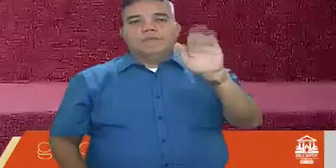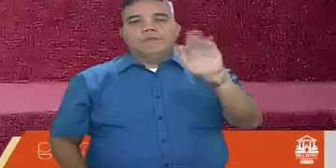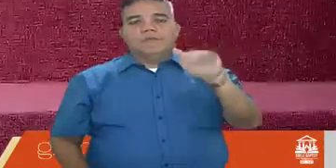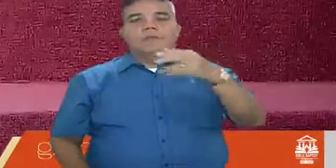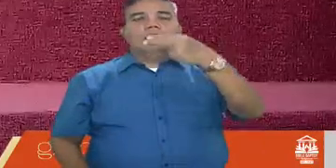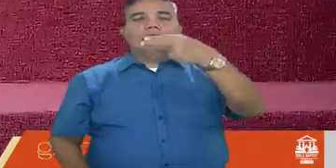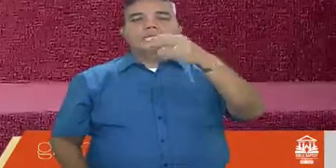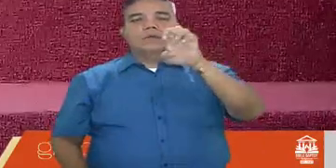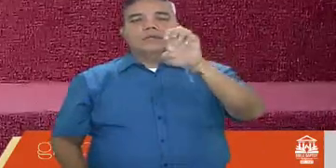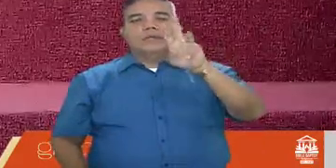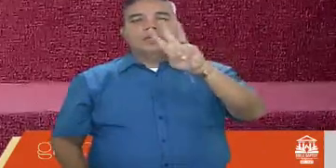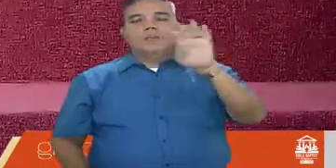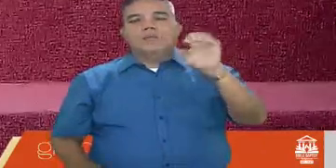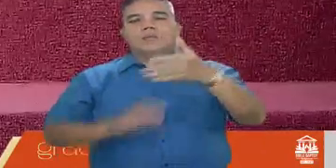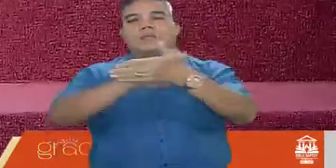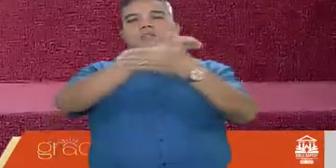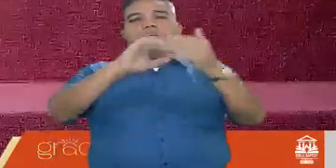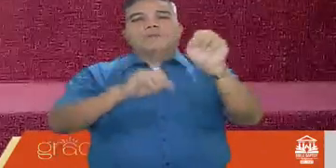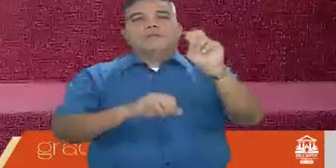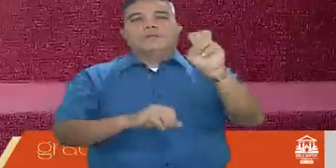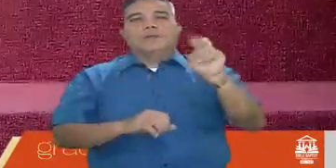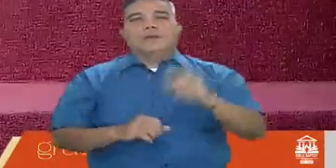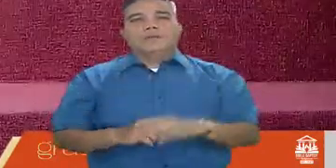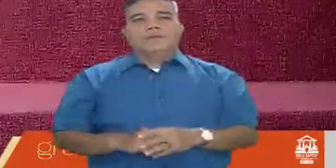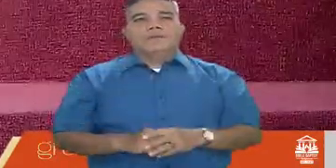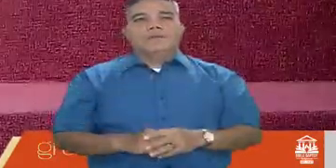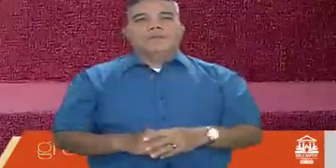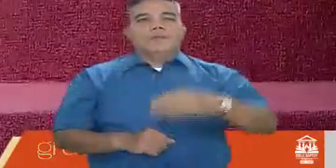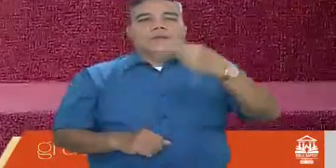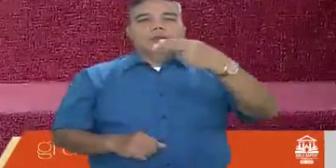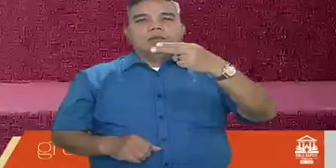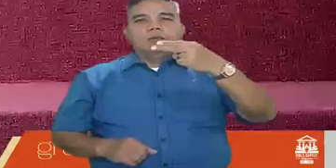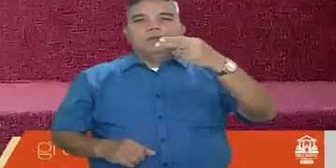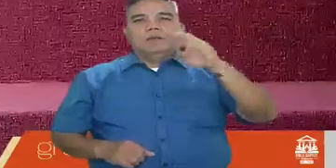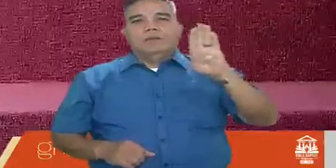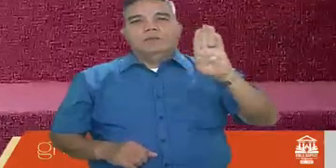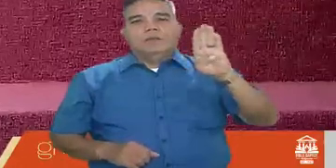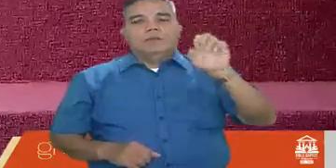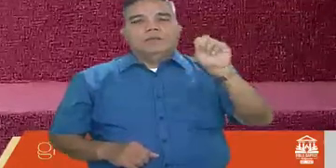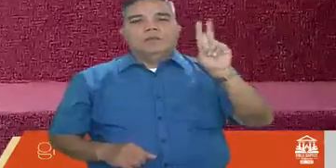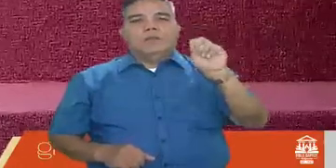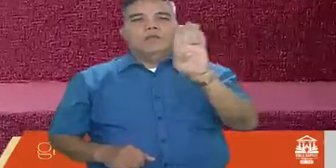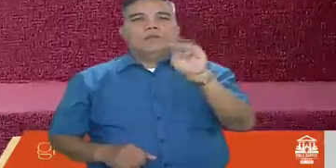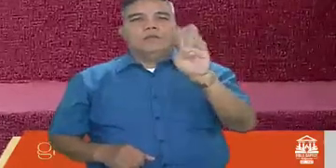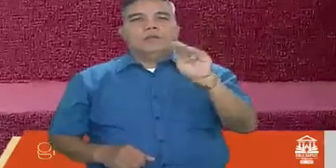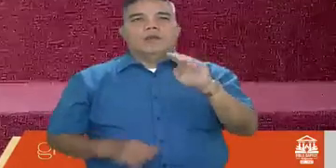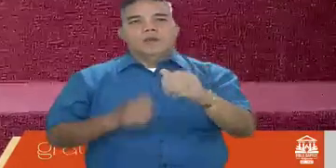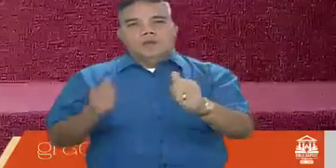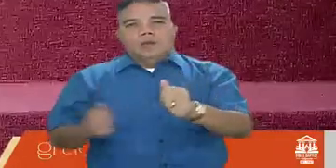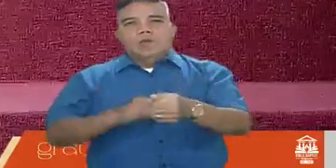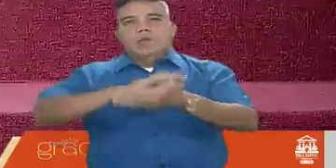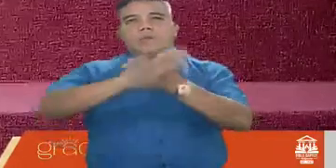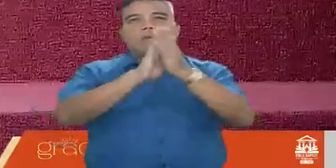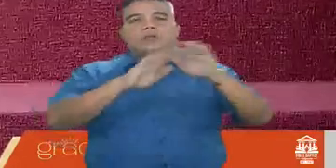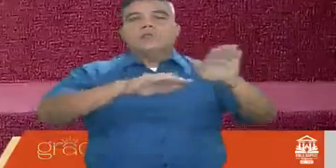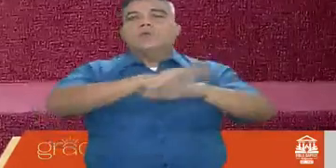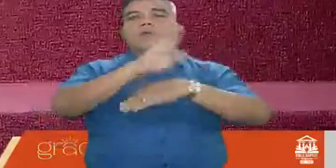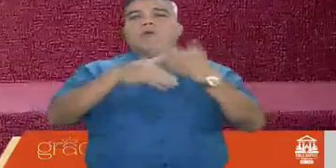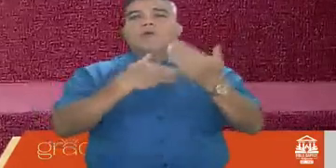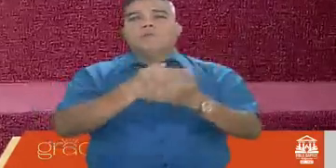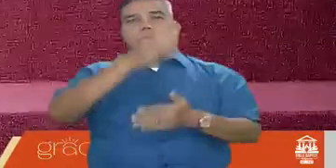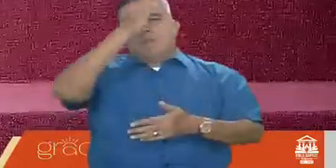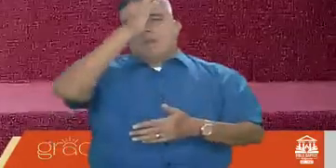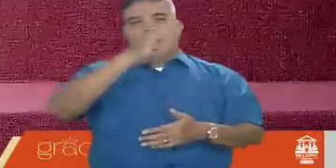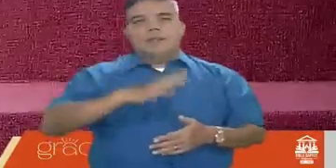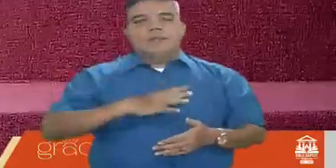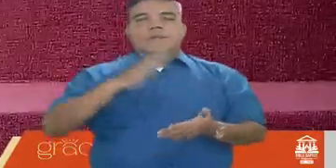15 of Hebrews chapter 12. Okay, ready, go. Hebrews 12, 14. Follow